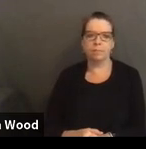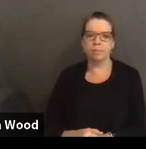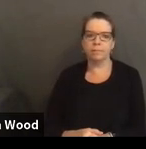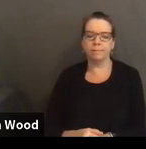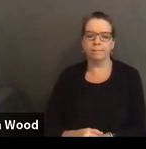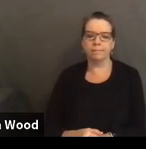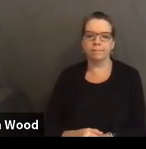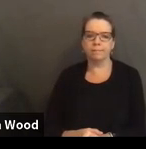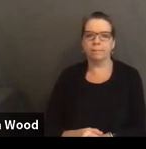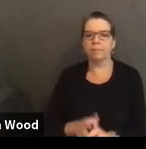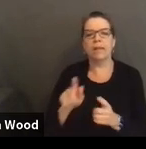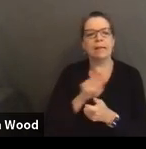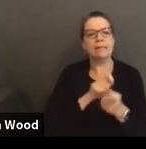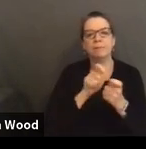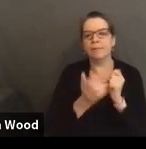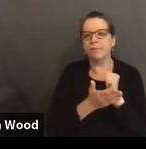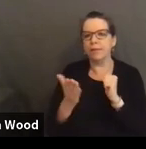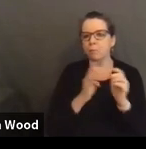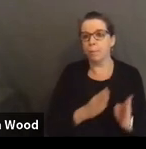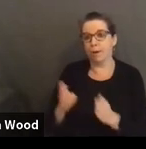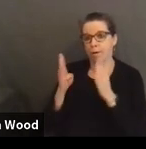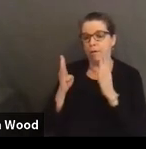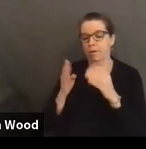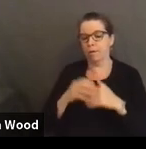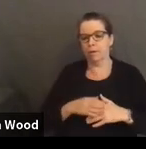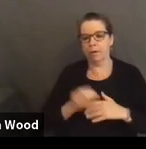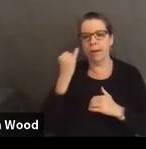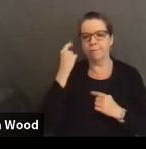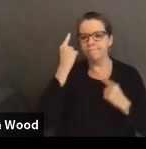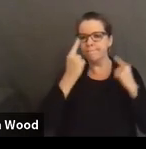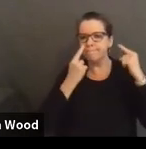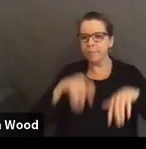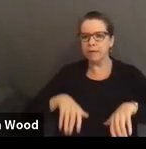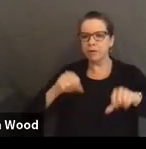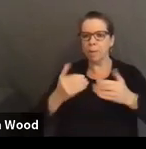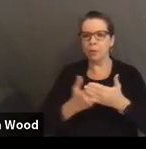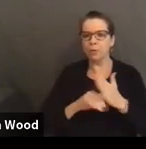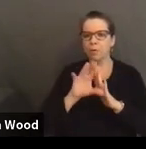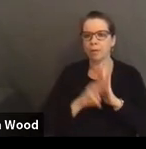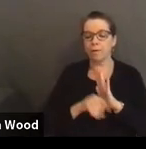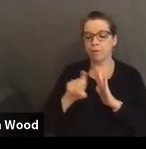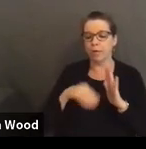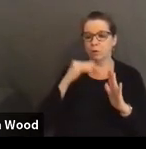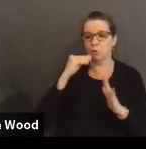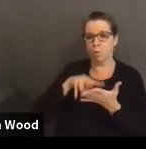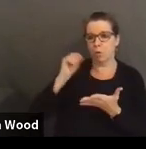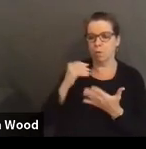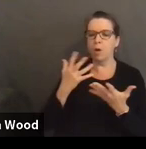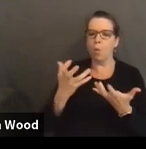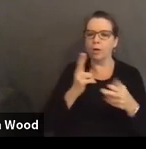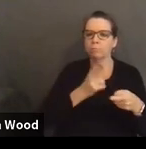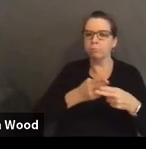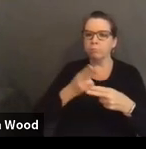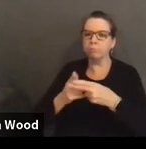There are some specific things to prepare for when considering adoption for Texas Home Learning that we wanted to call out